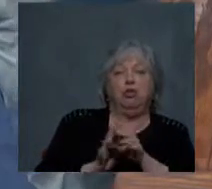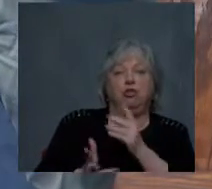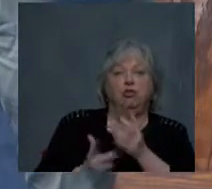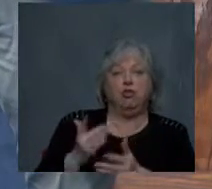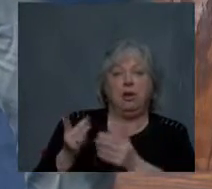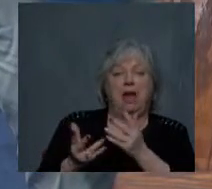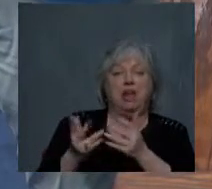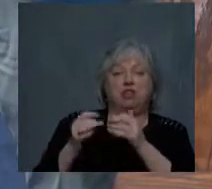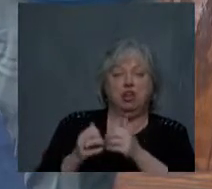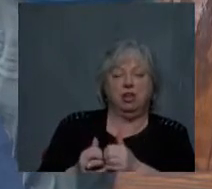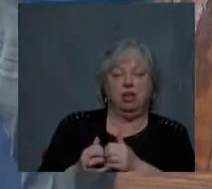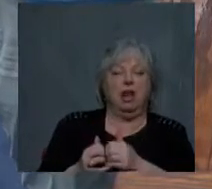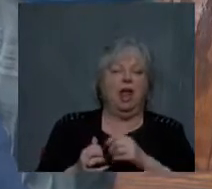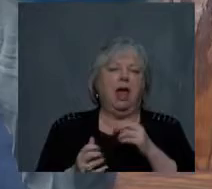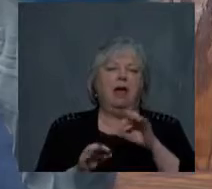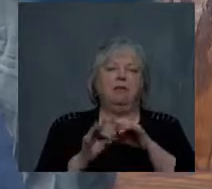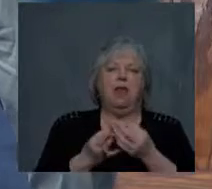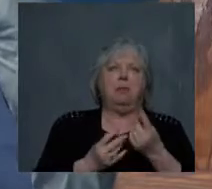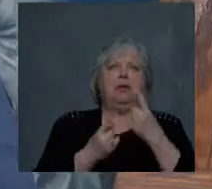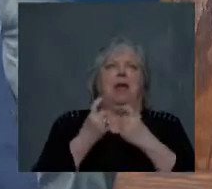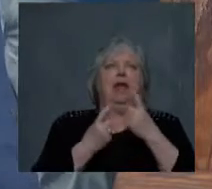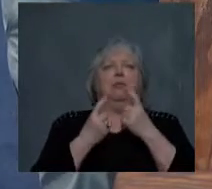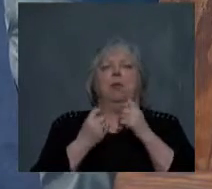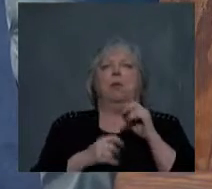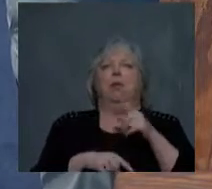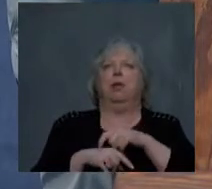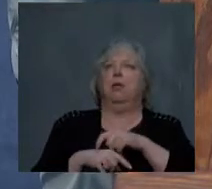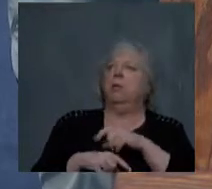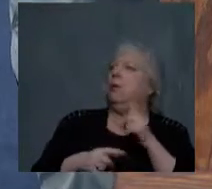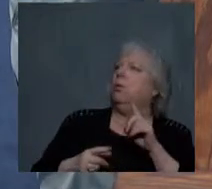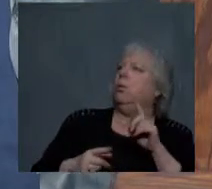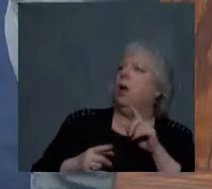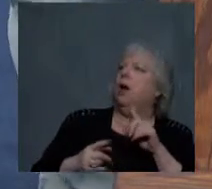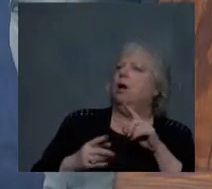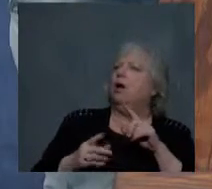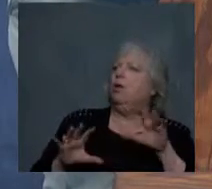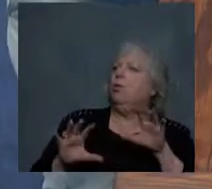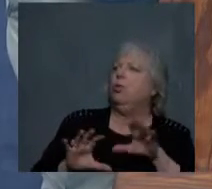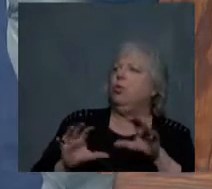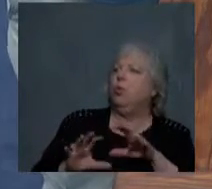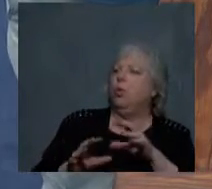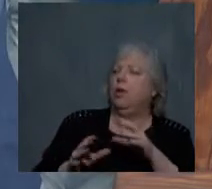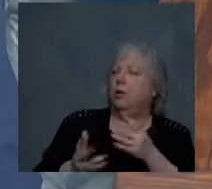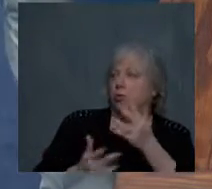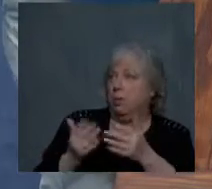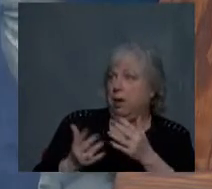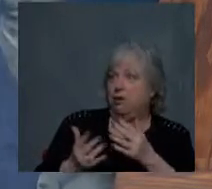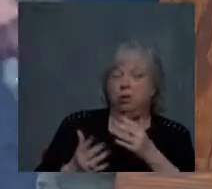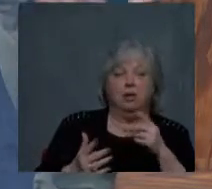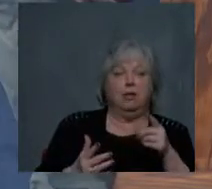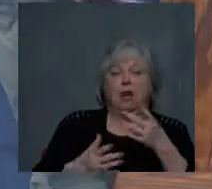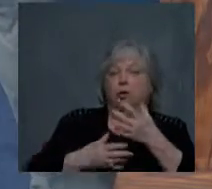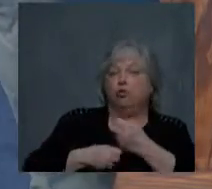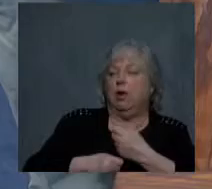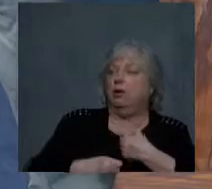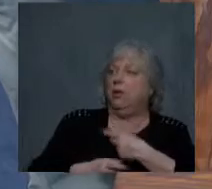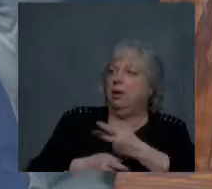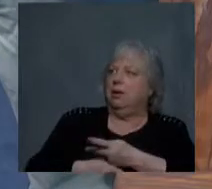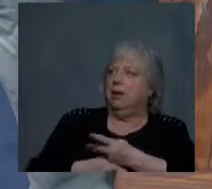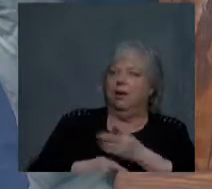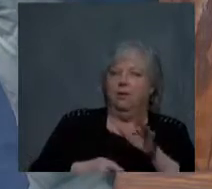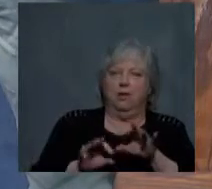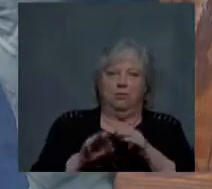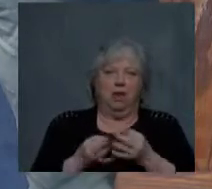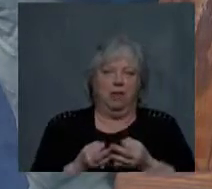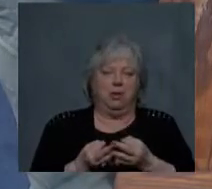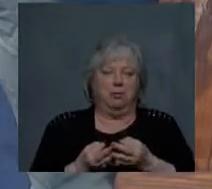cremation, and families ask me all the time about where the cremation is performed, and they trust me to take care of their family and